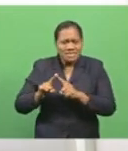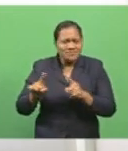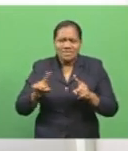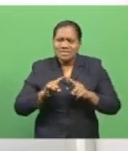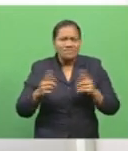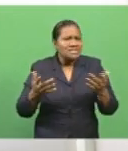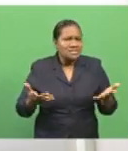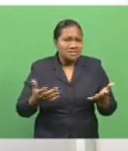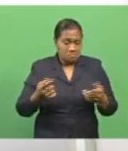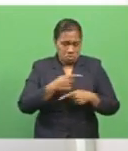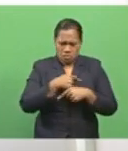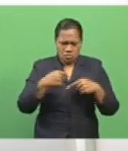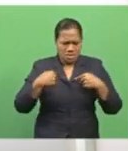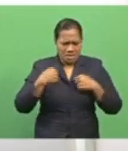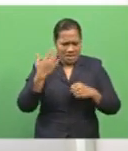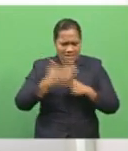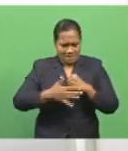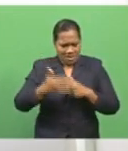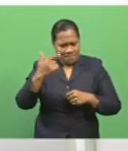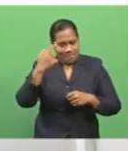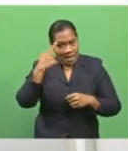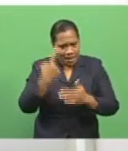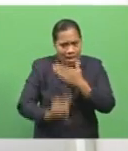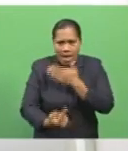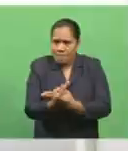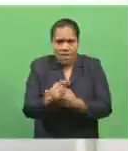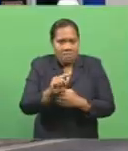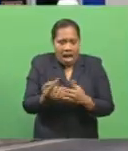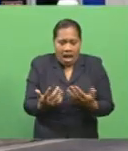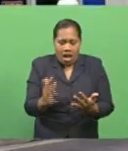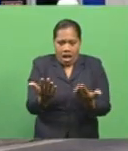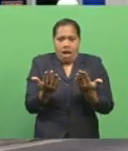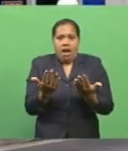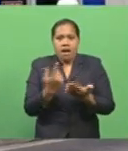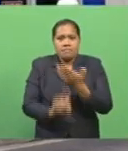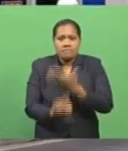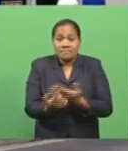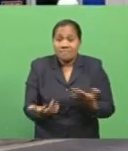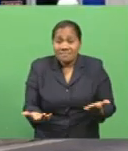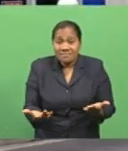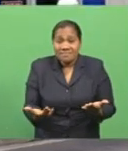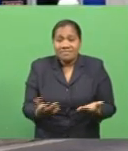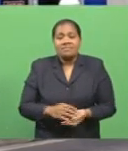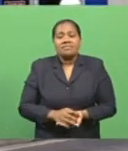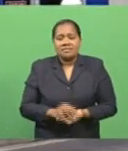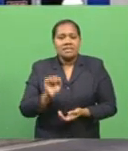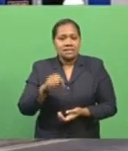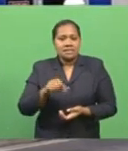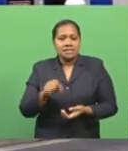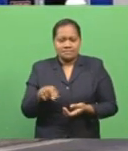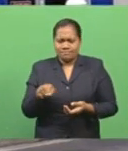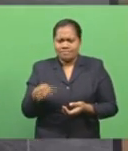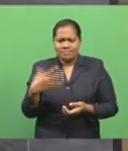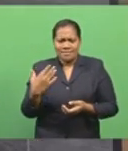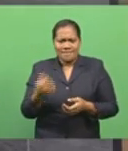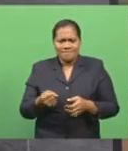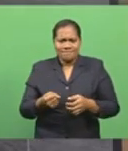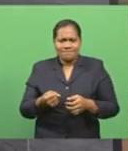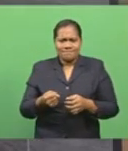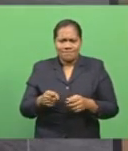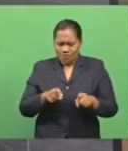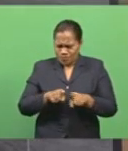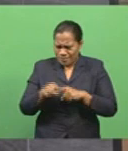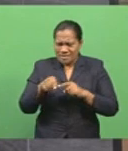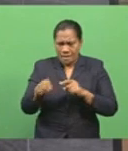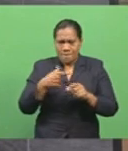we never expected, and it's happening right in front of our eyes. Minister says, despite much uncertainty caused by the rapid